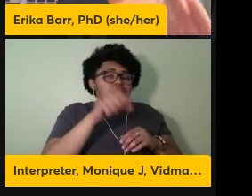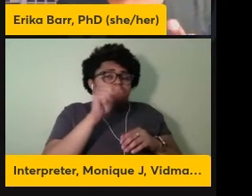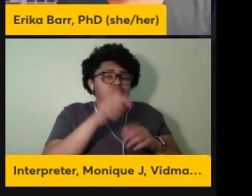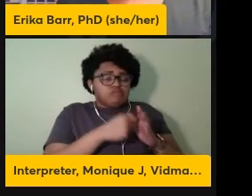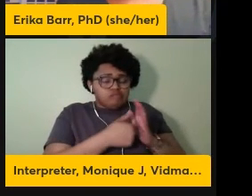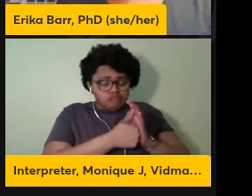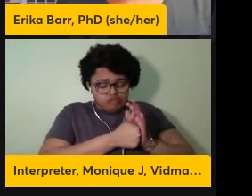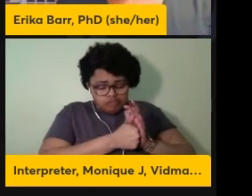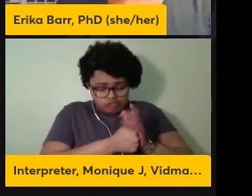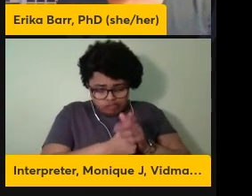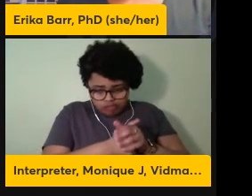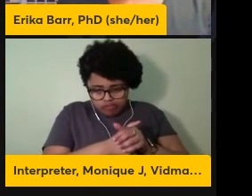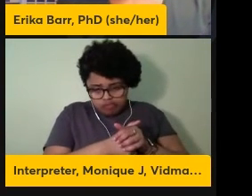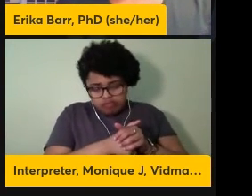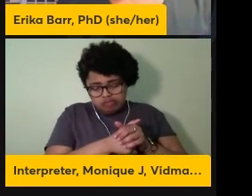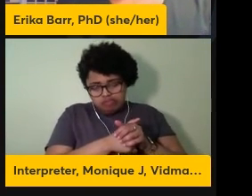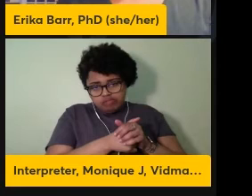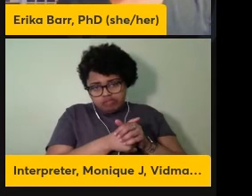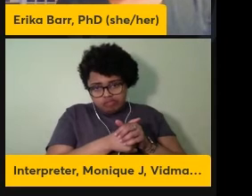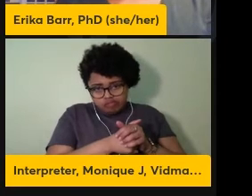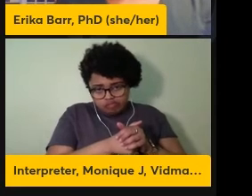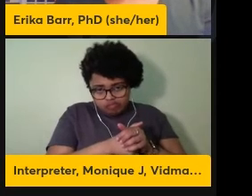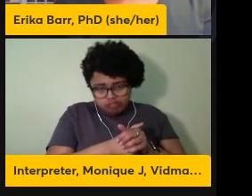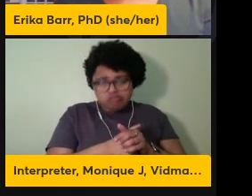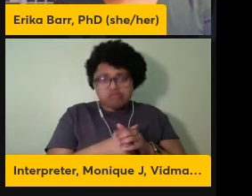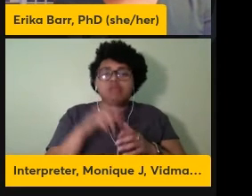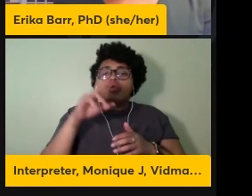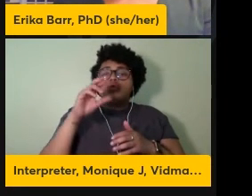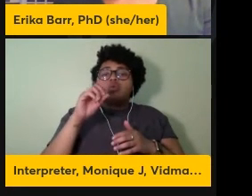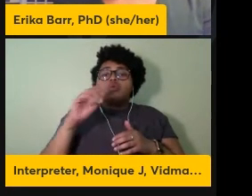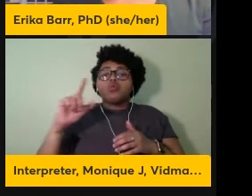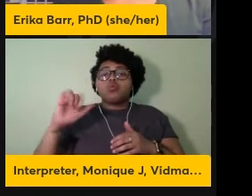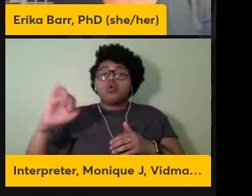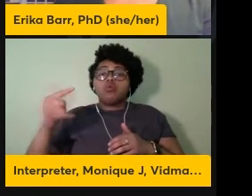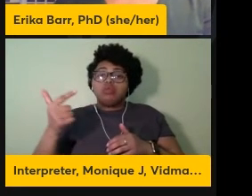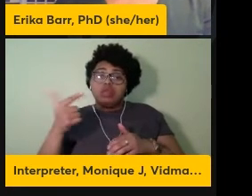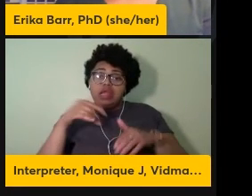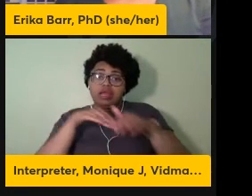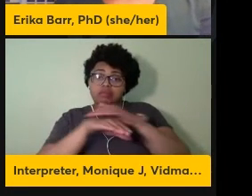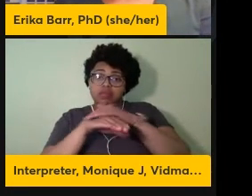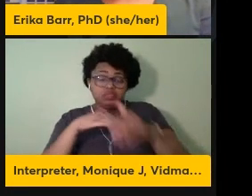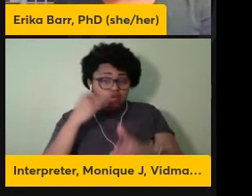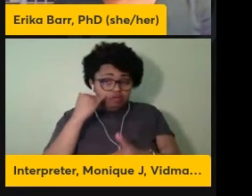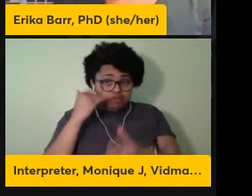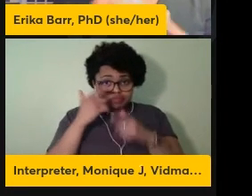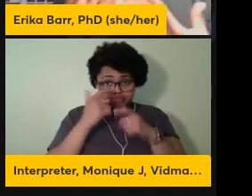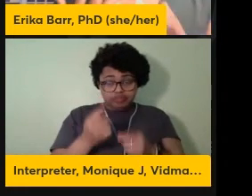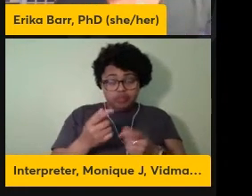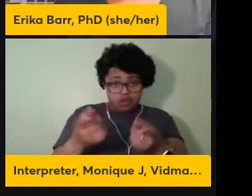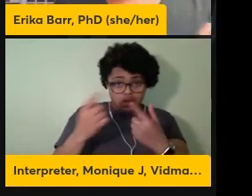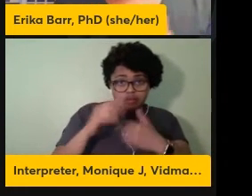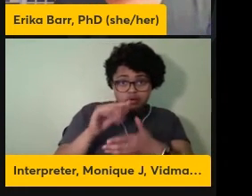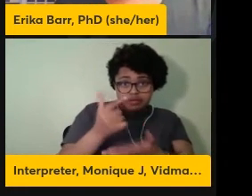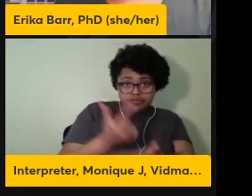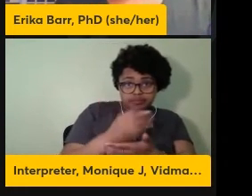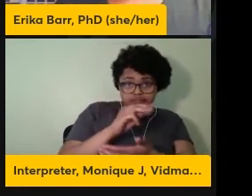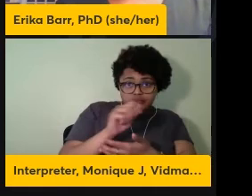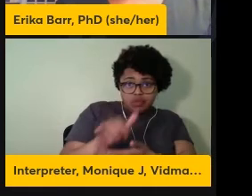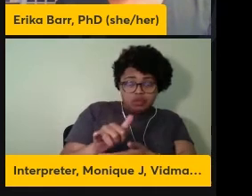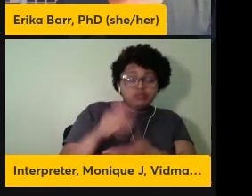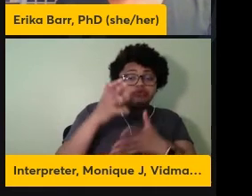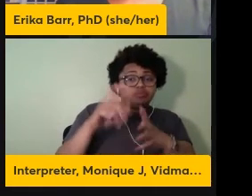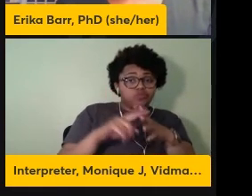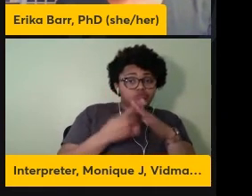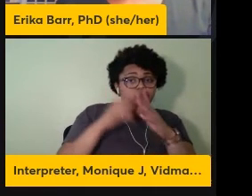It is rolling admission. So if you are interested in coming and you are graduating in May, you really want to start